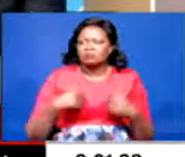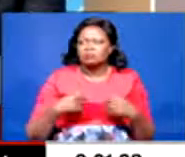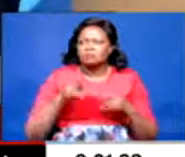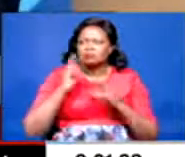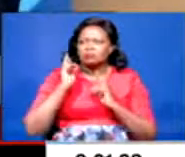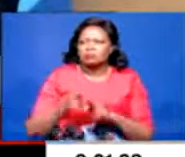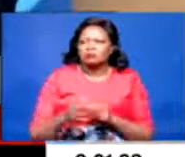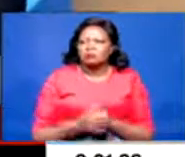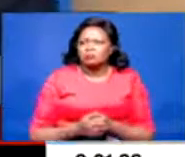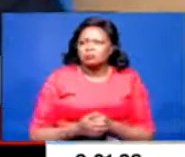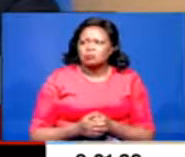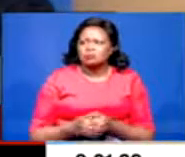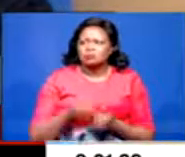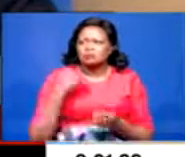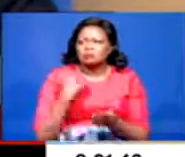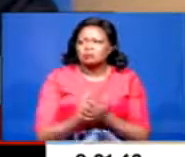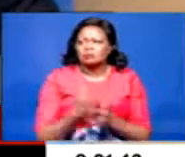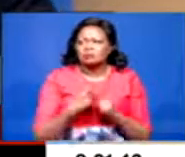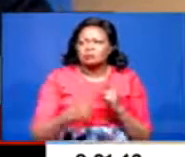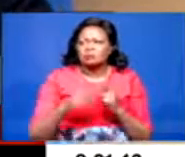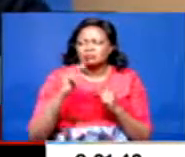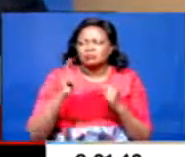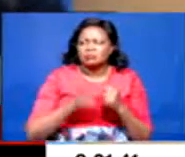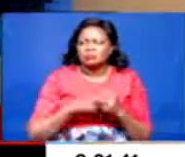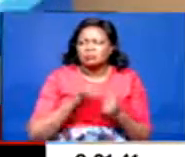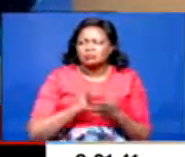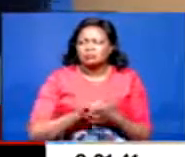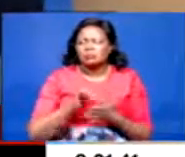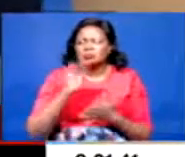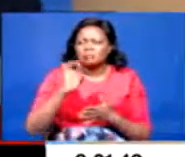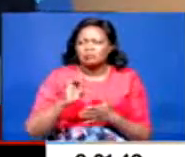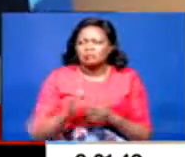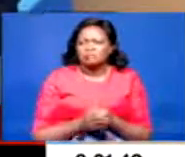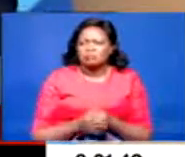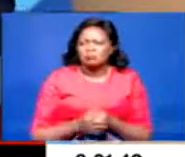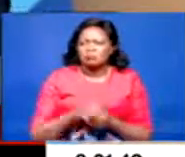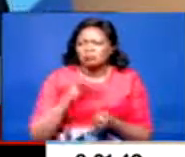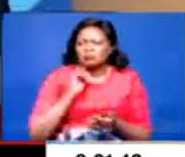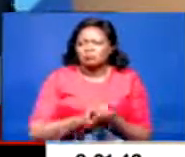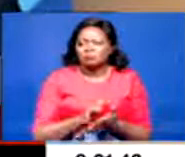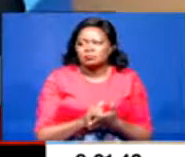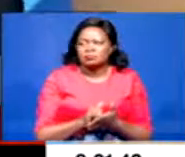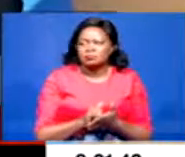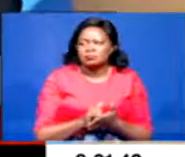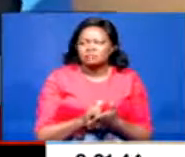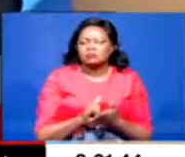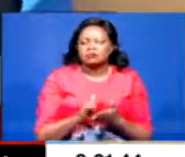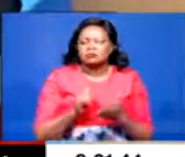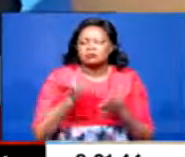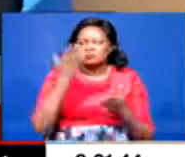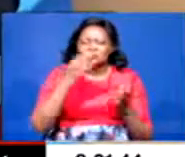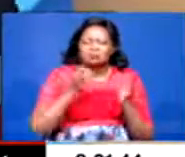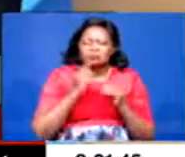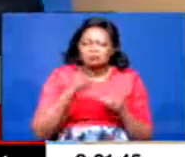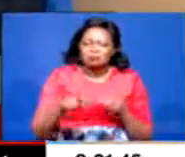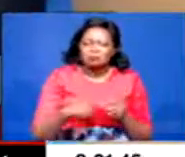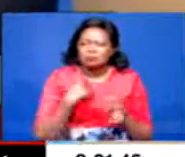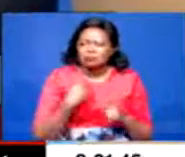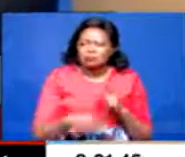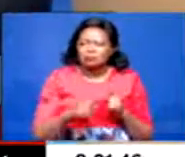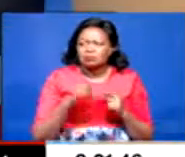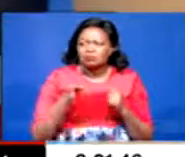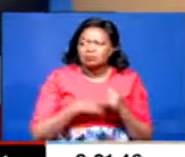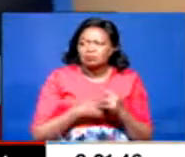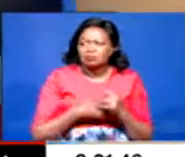of the 2017 election so that the IEBC clears doubt that the basis on which the election was nullified in 2017 shall not pop up